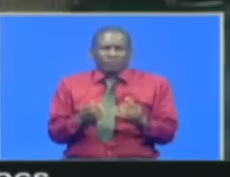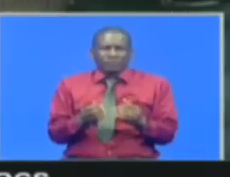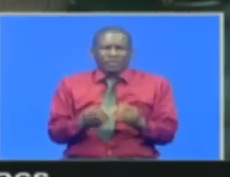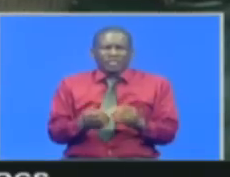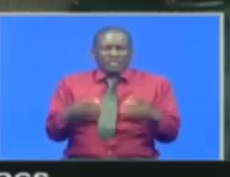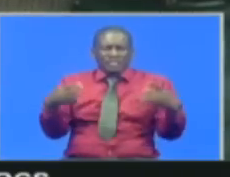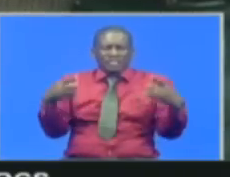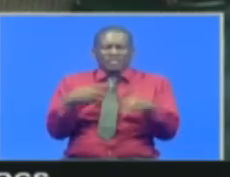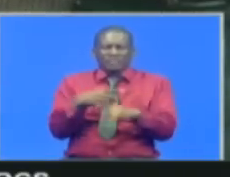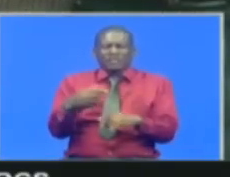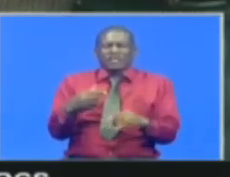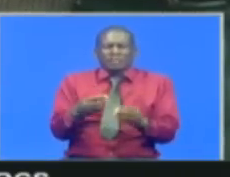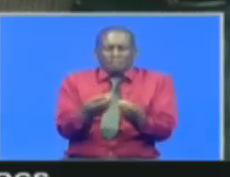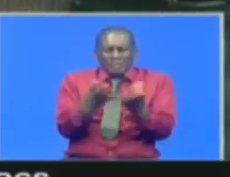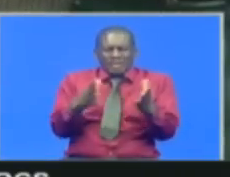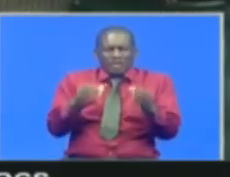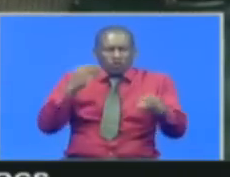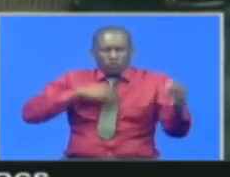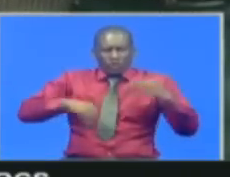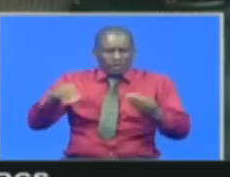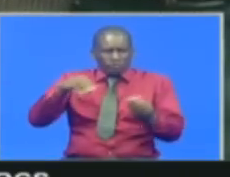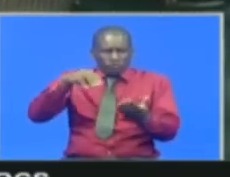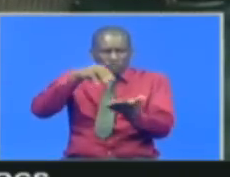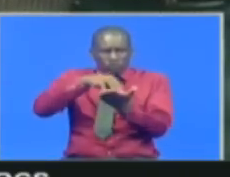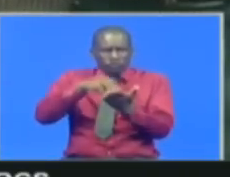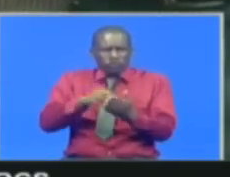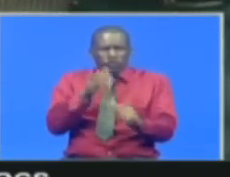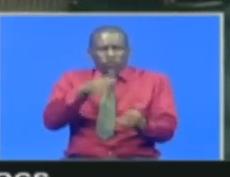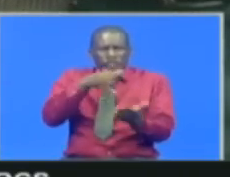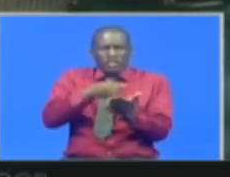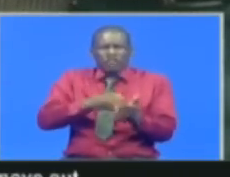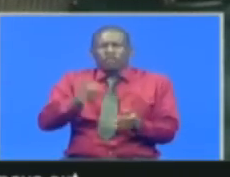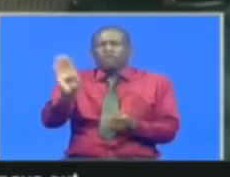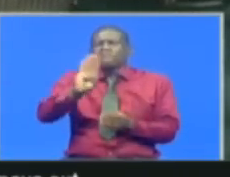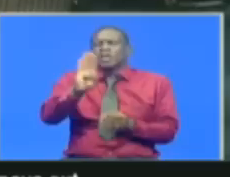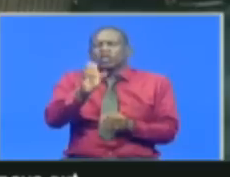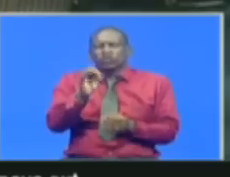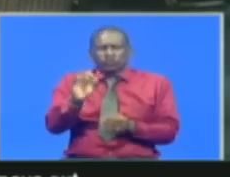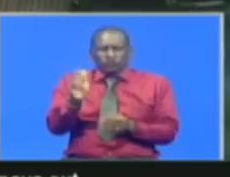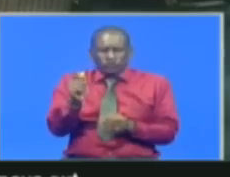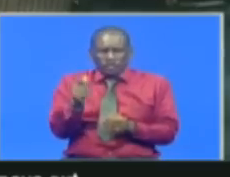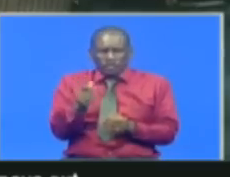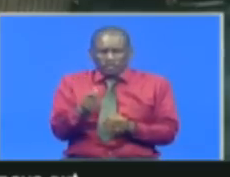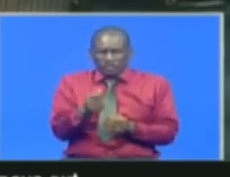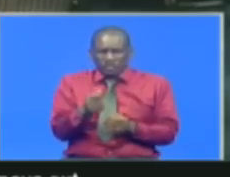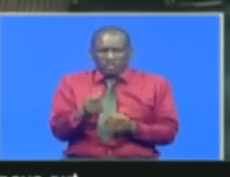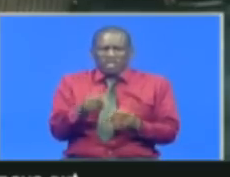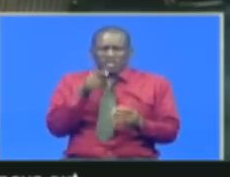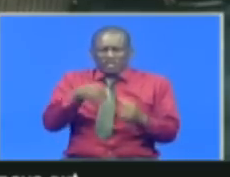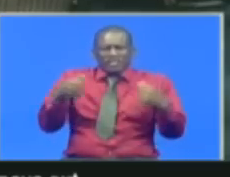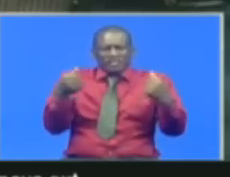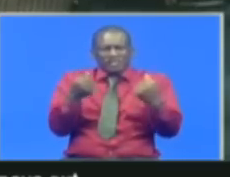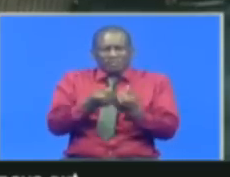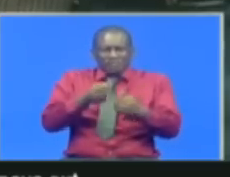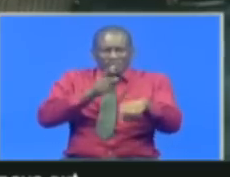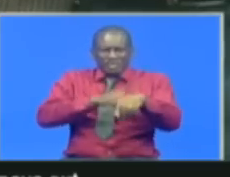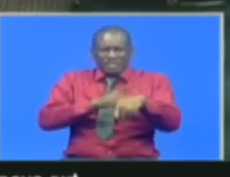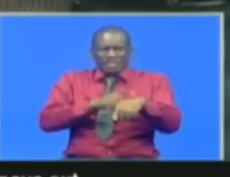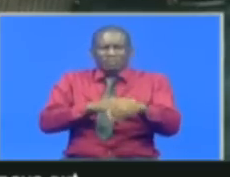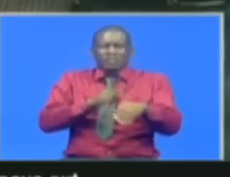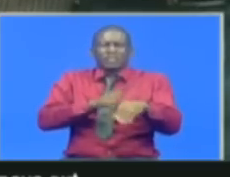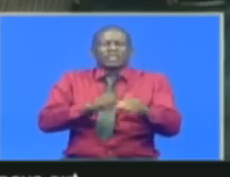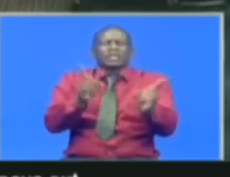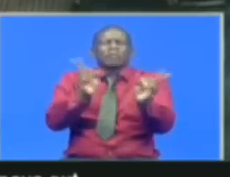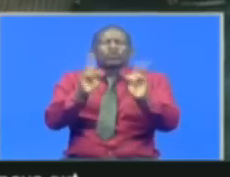number of corruption scandals involving billions of shillings. It is happening at a time when not